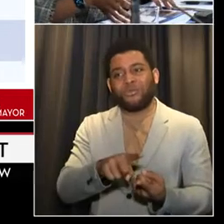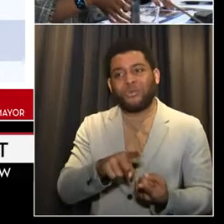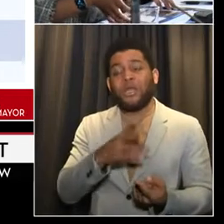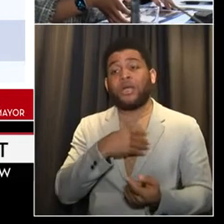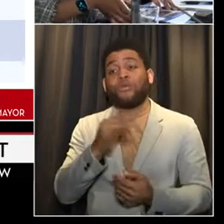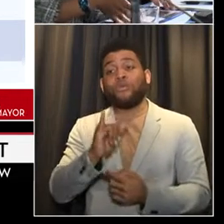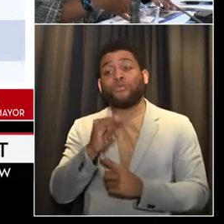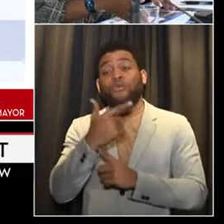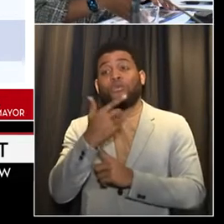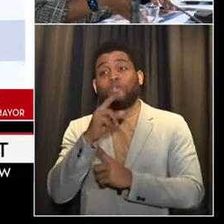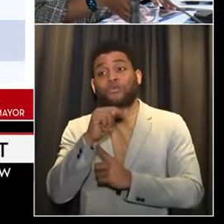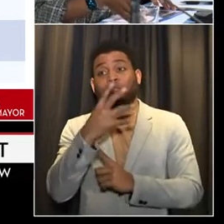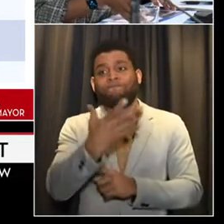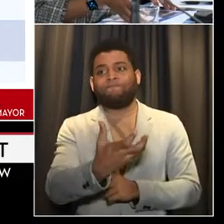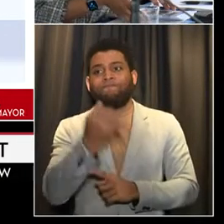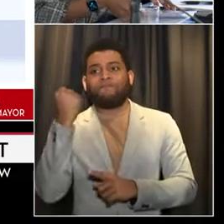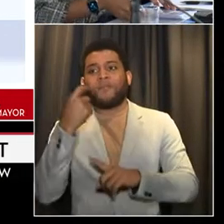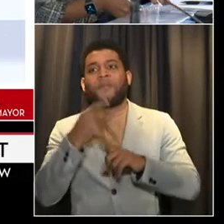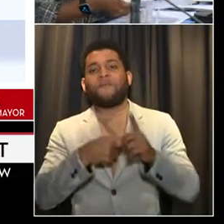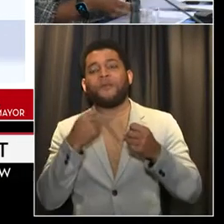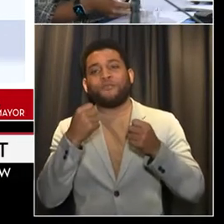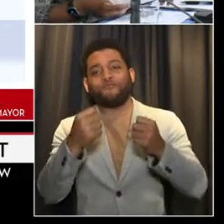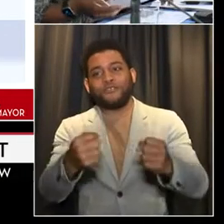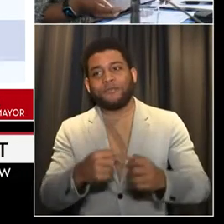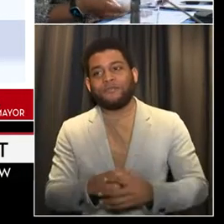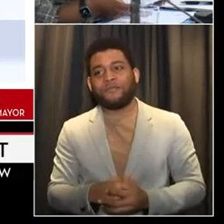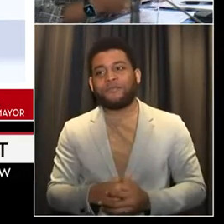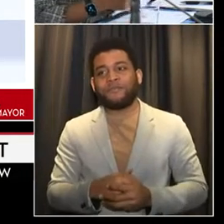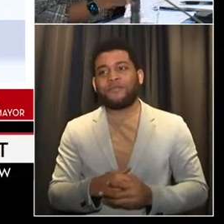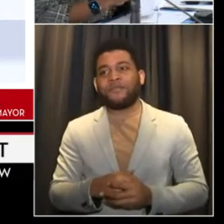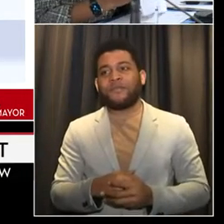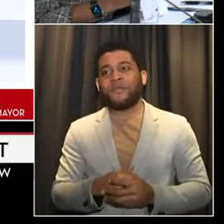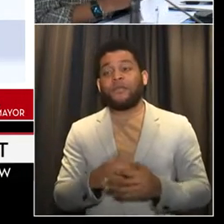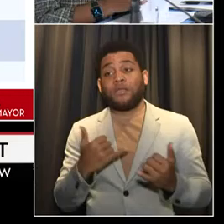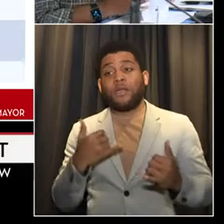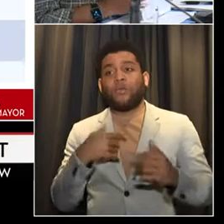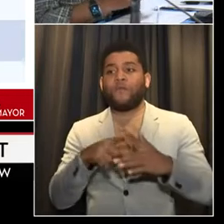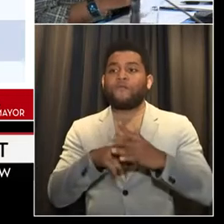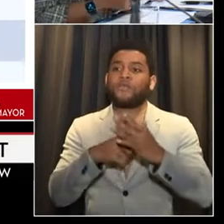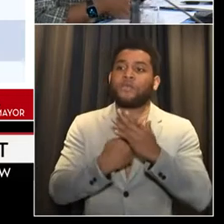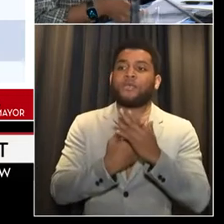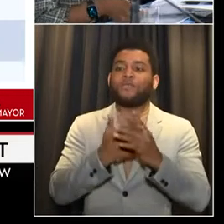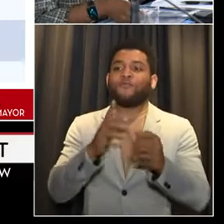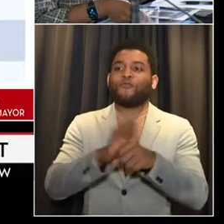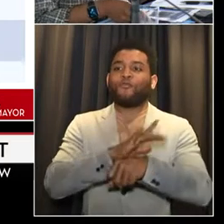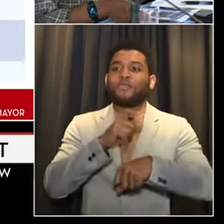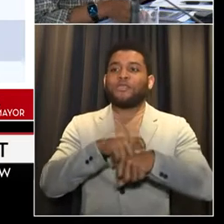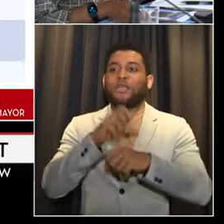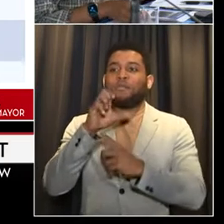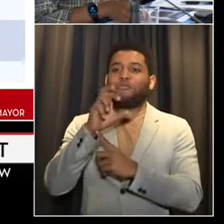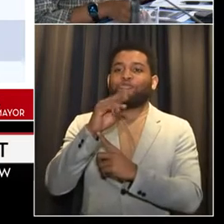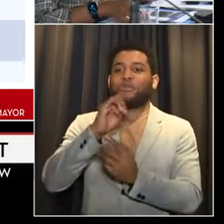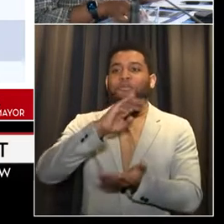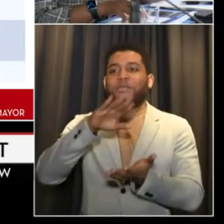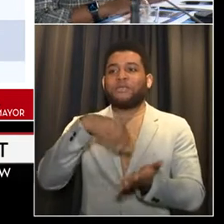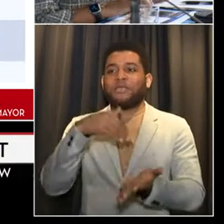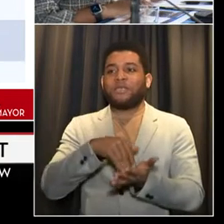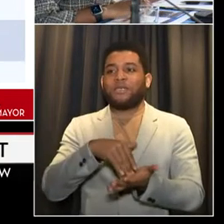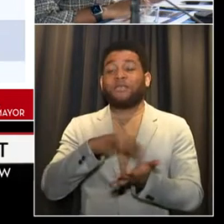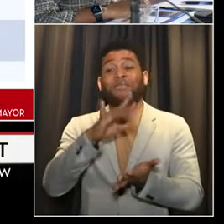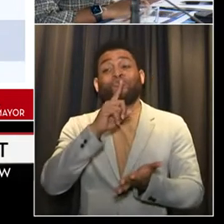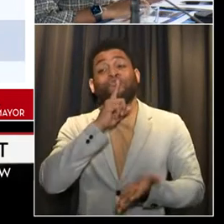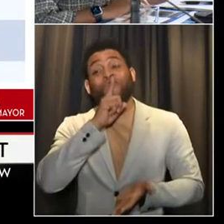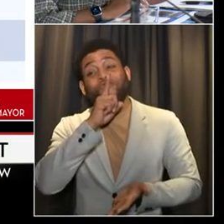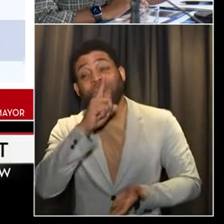likely heard we're launching our real-time crime center, which I've had the opportunity to go with the chief to real-time crime centers in multiple